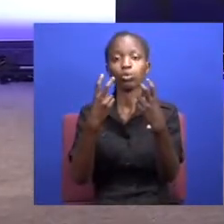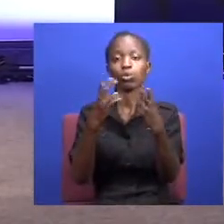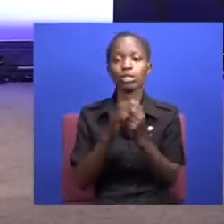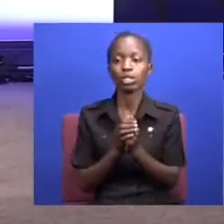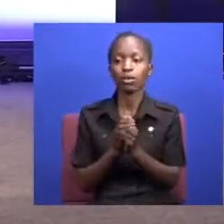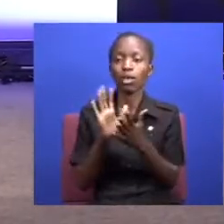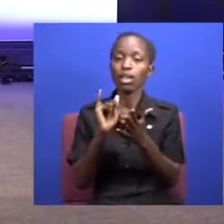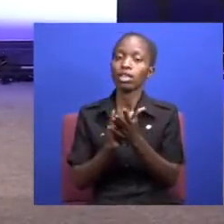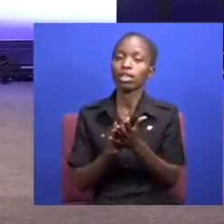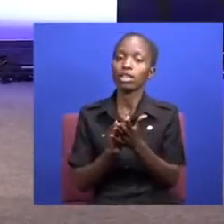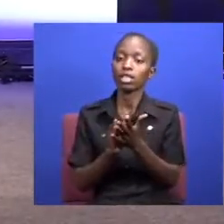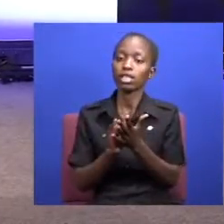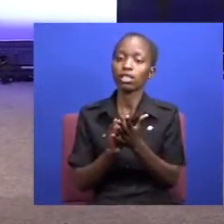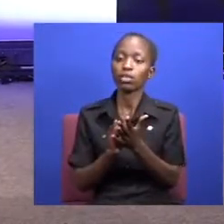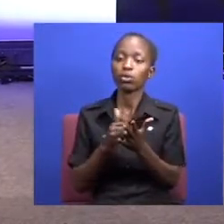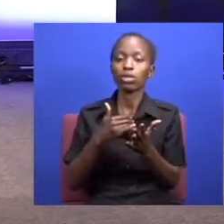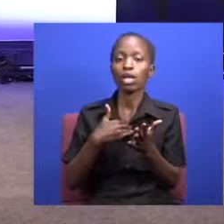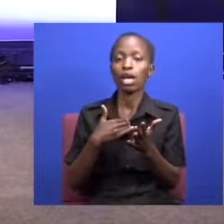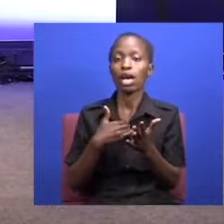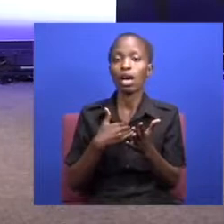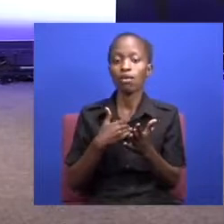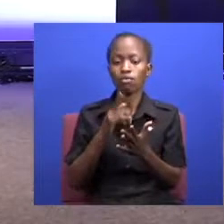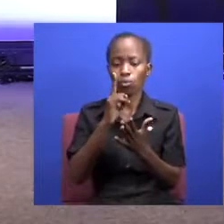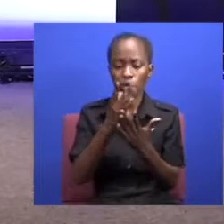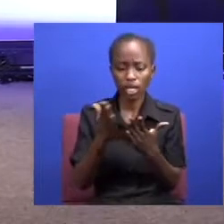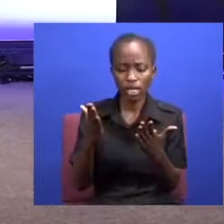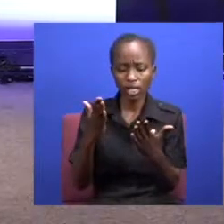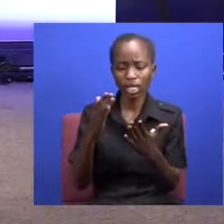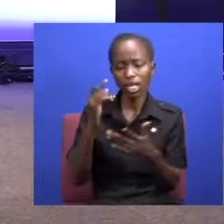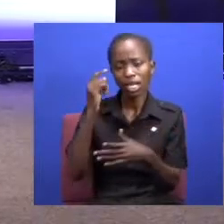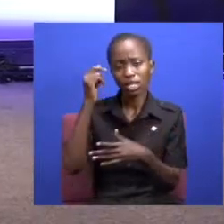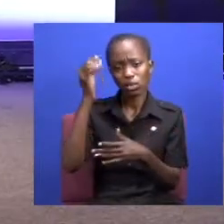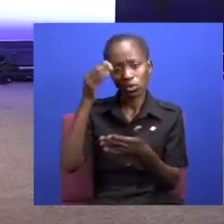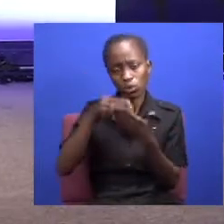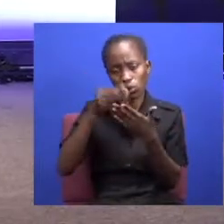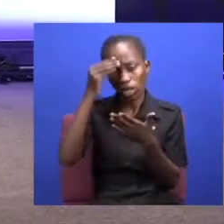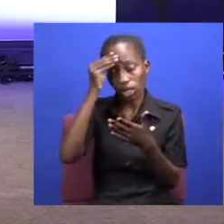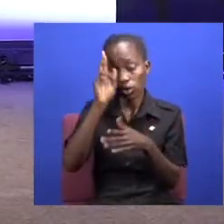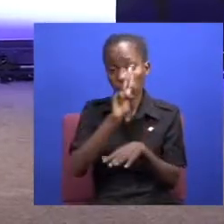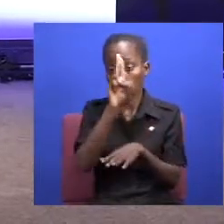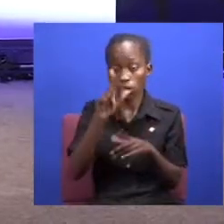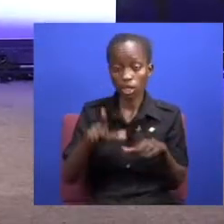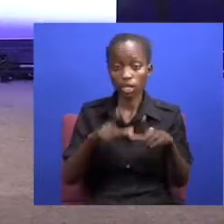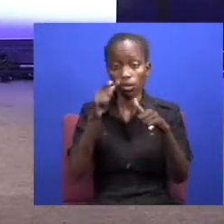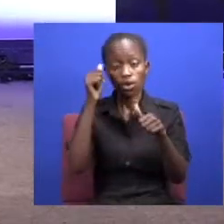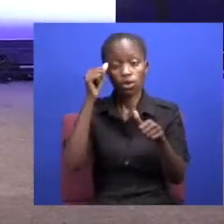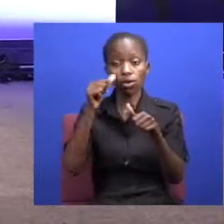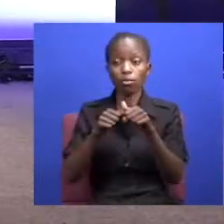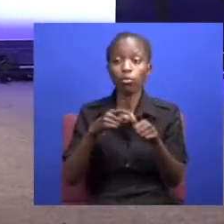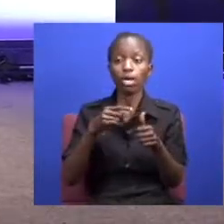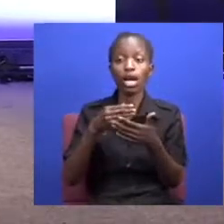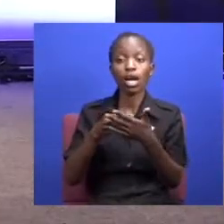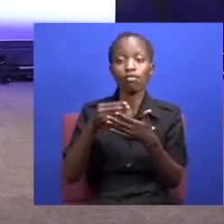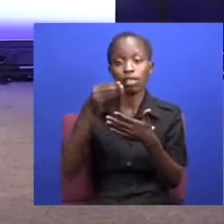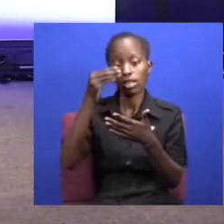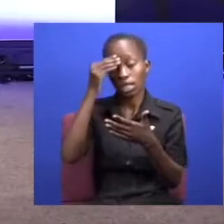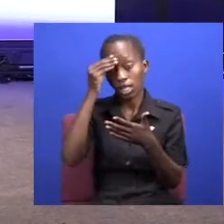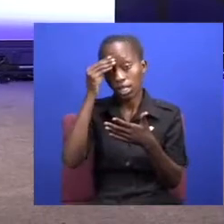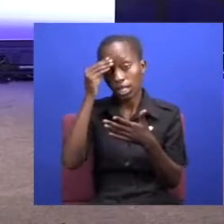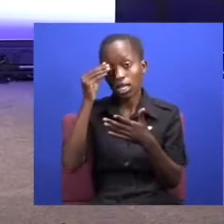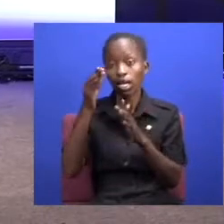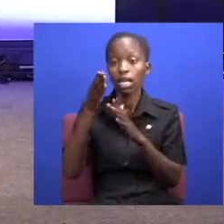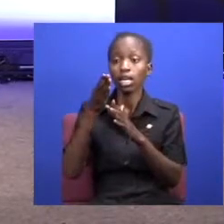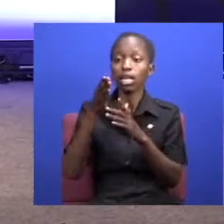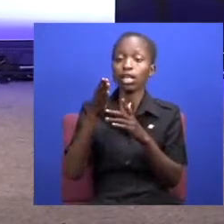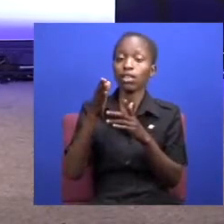been following, that you will have just one take home that you will apply to life. Remember, we have learned today that the Word